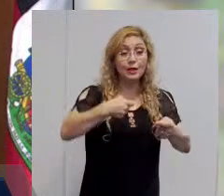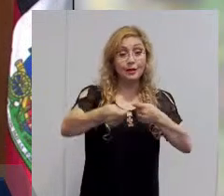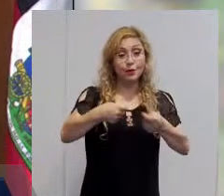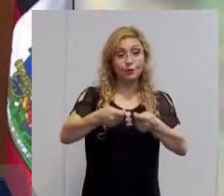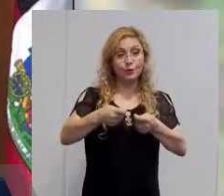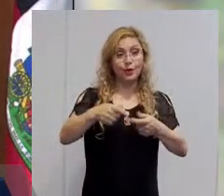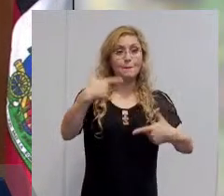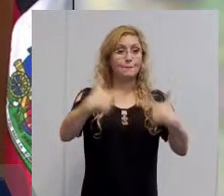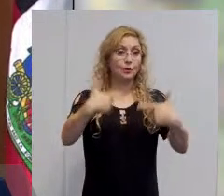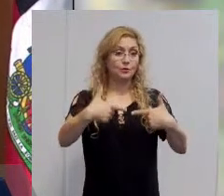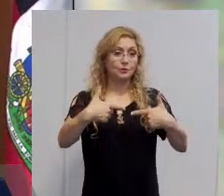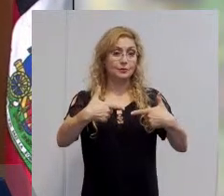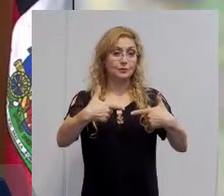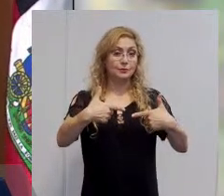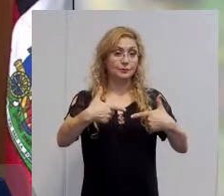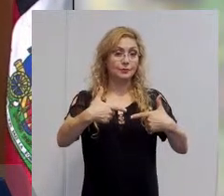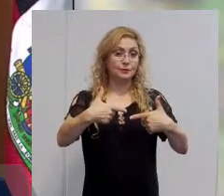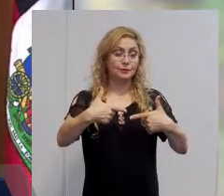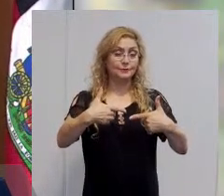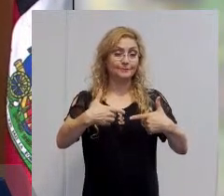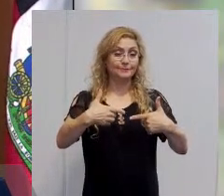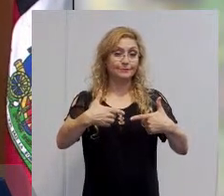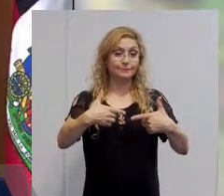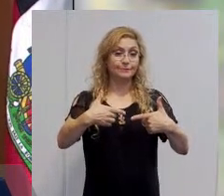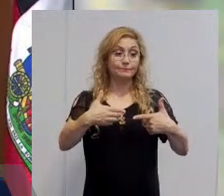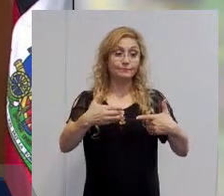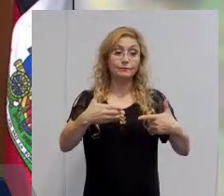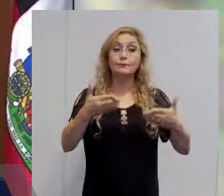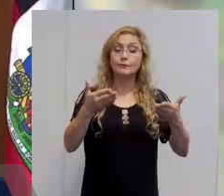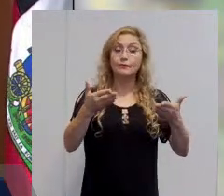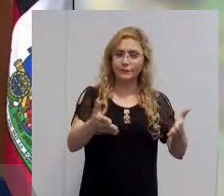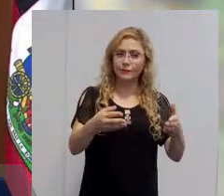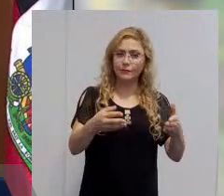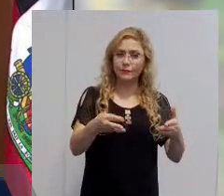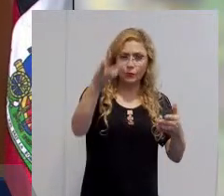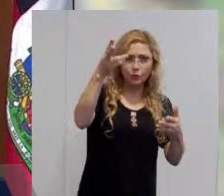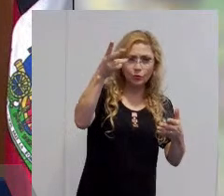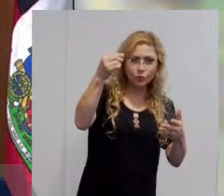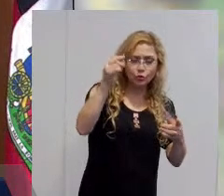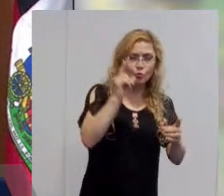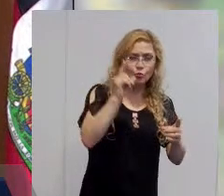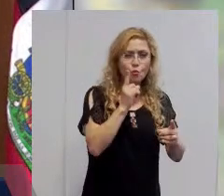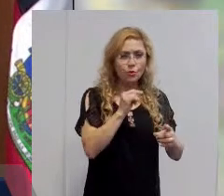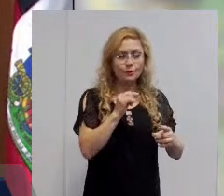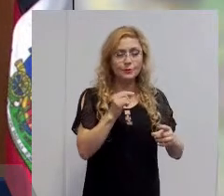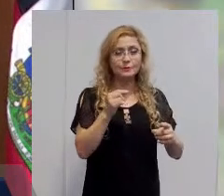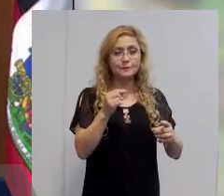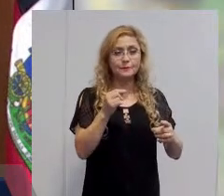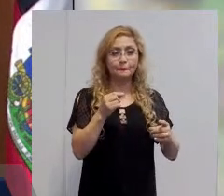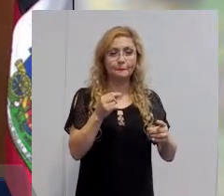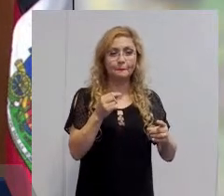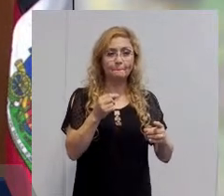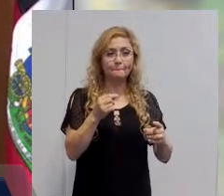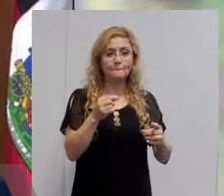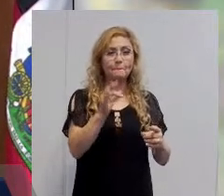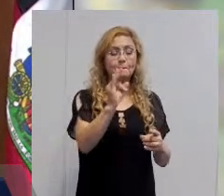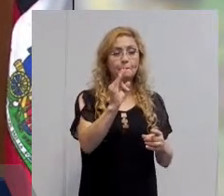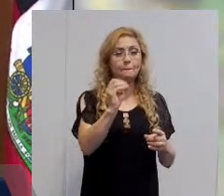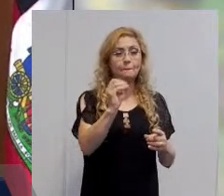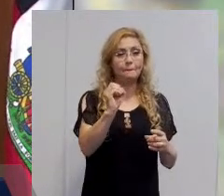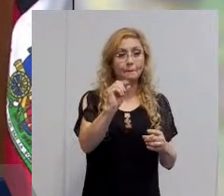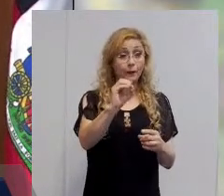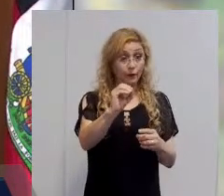and security and policy. In keeping with the most recent figures,